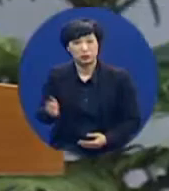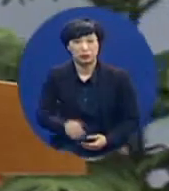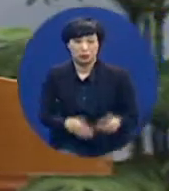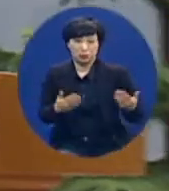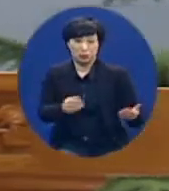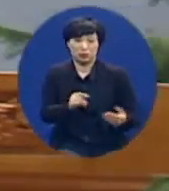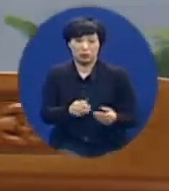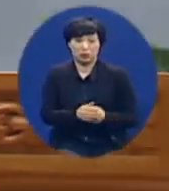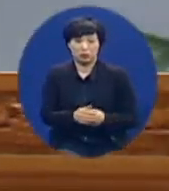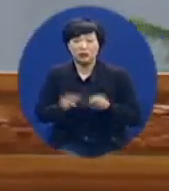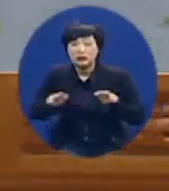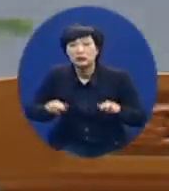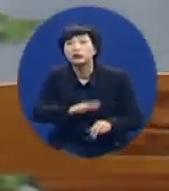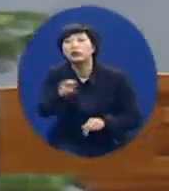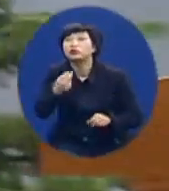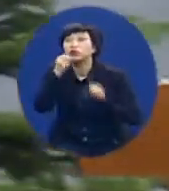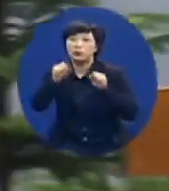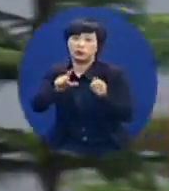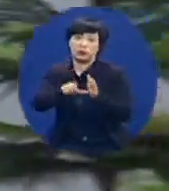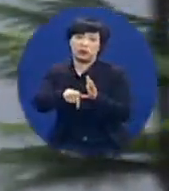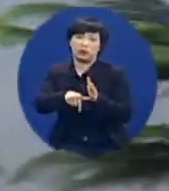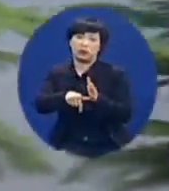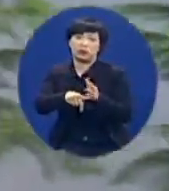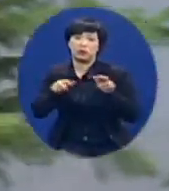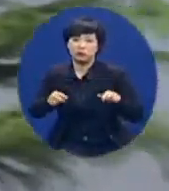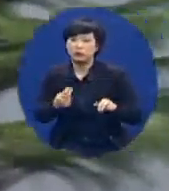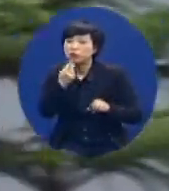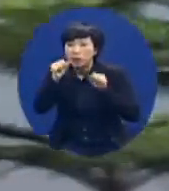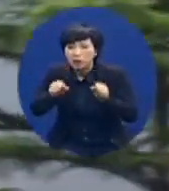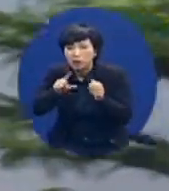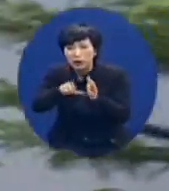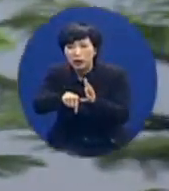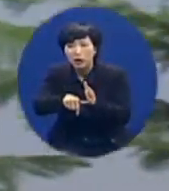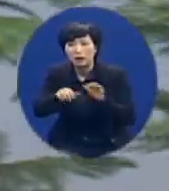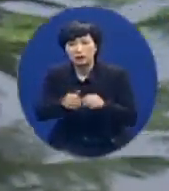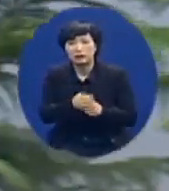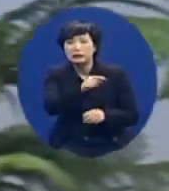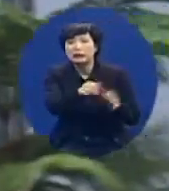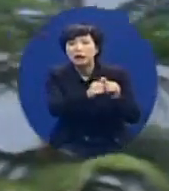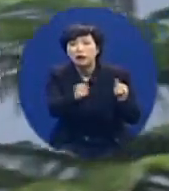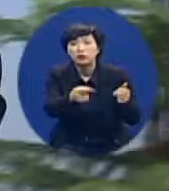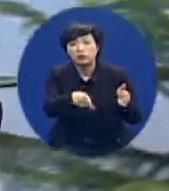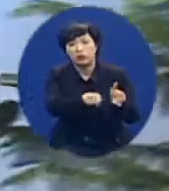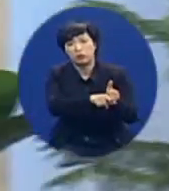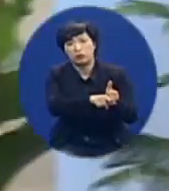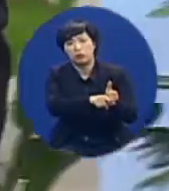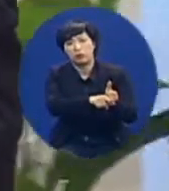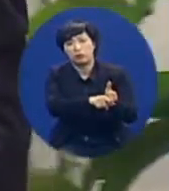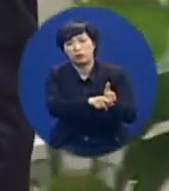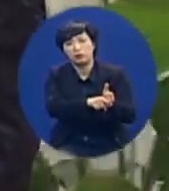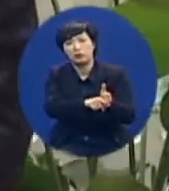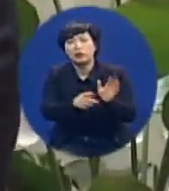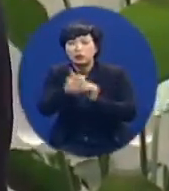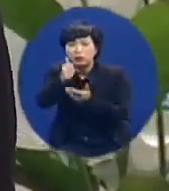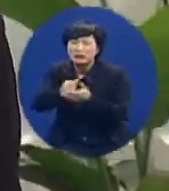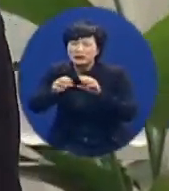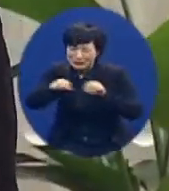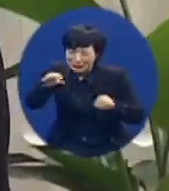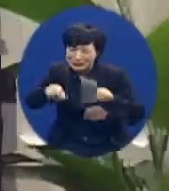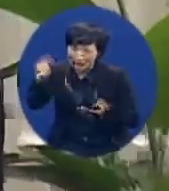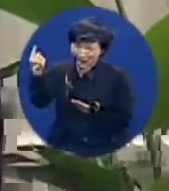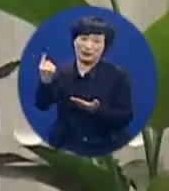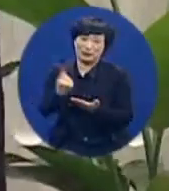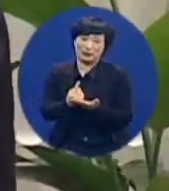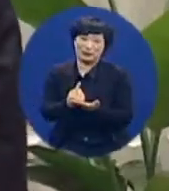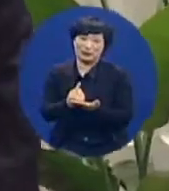no Jesus we can rely on. We should rely on Jesus when we are on the earth. So Jesus